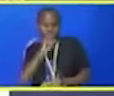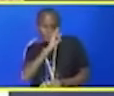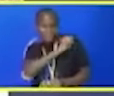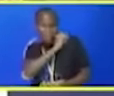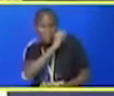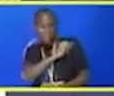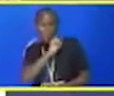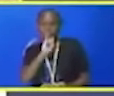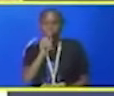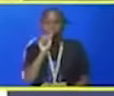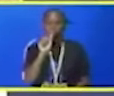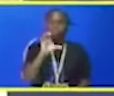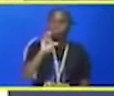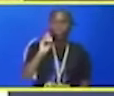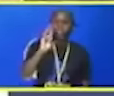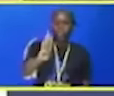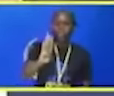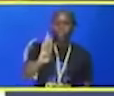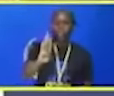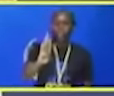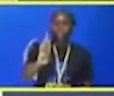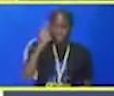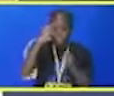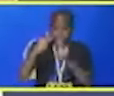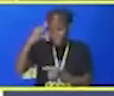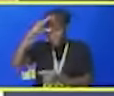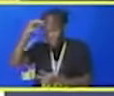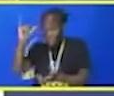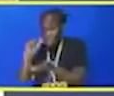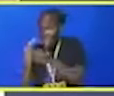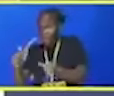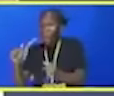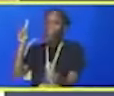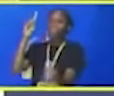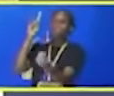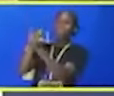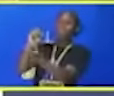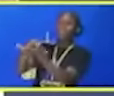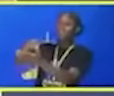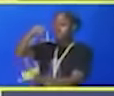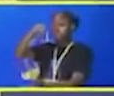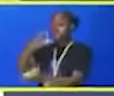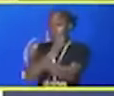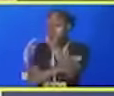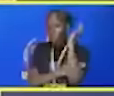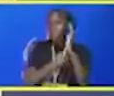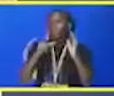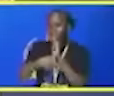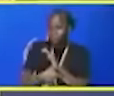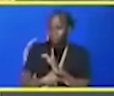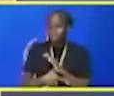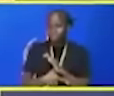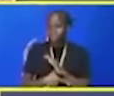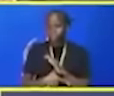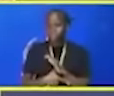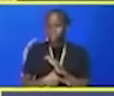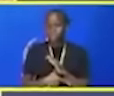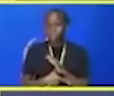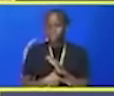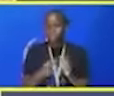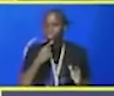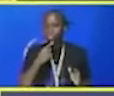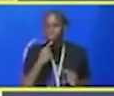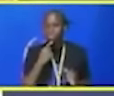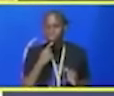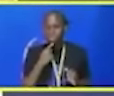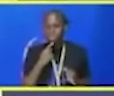God and trust God to swallow up his weaknesses into strength. Leave me for the day breaketh. He said, I will